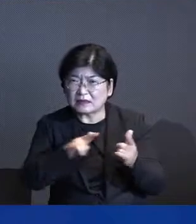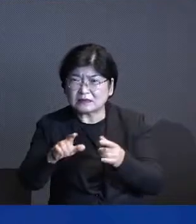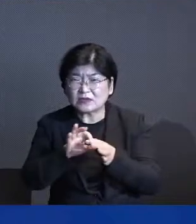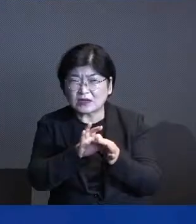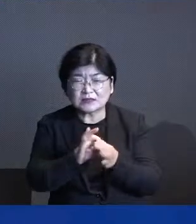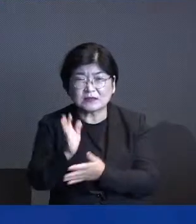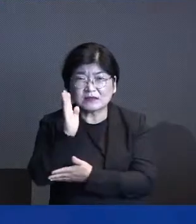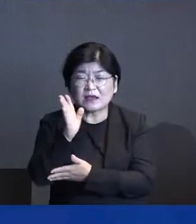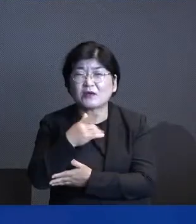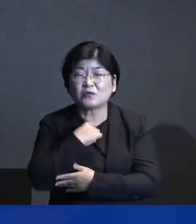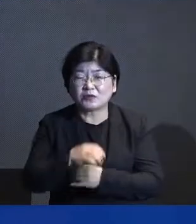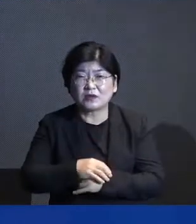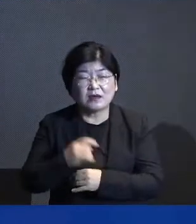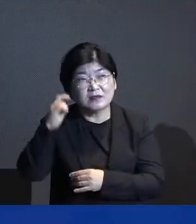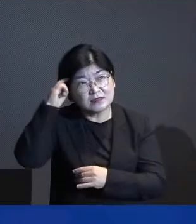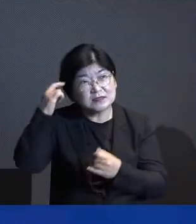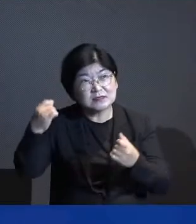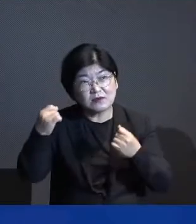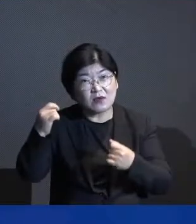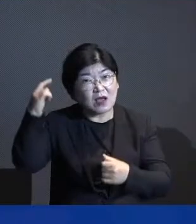function.